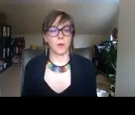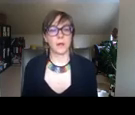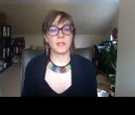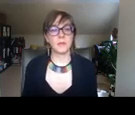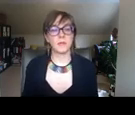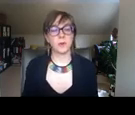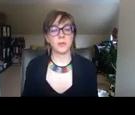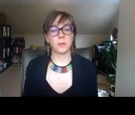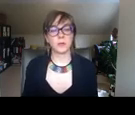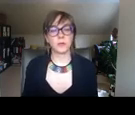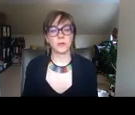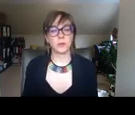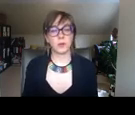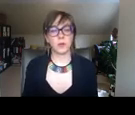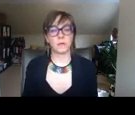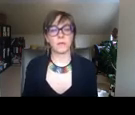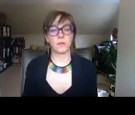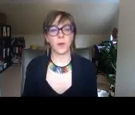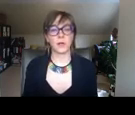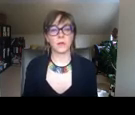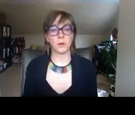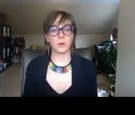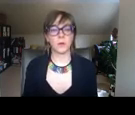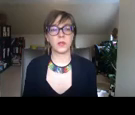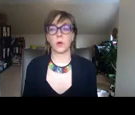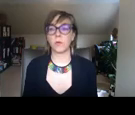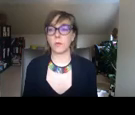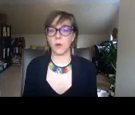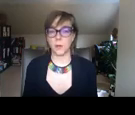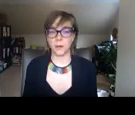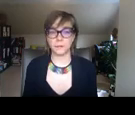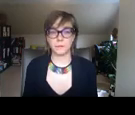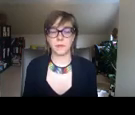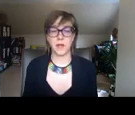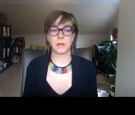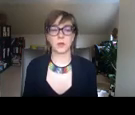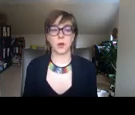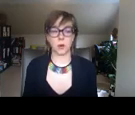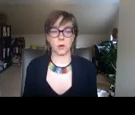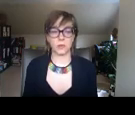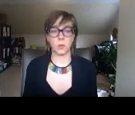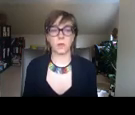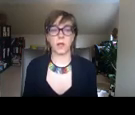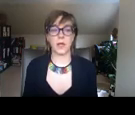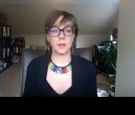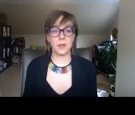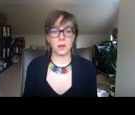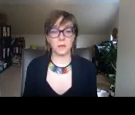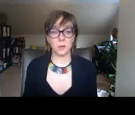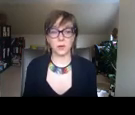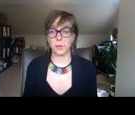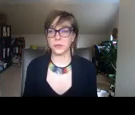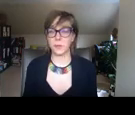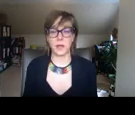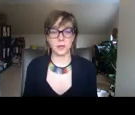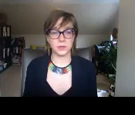Another one, my team of 4 interpreters was furloughed. The weight of workload is overwhelming. Times are hard, so we rely heavily on